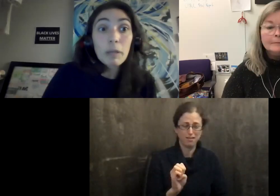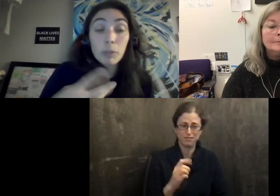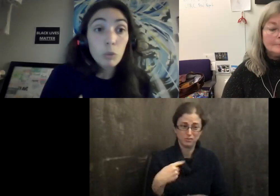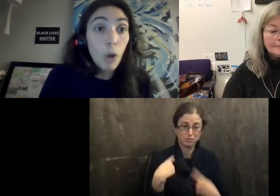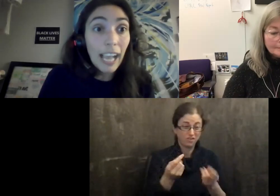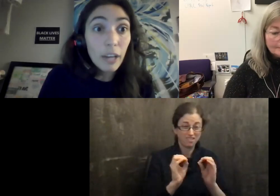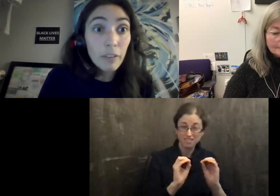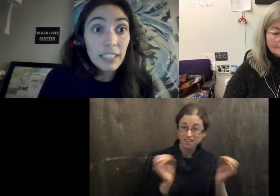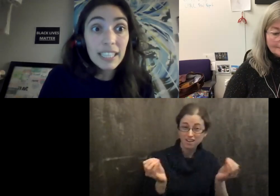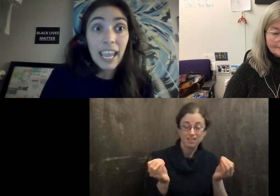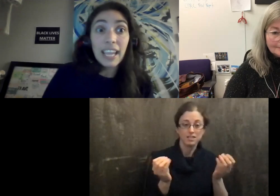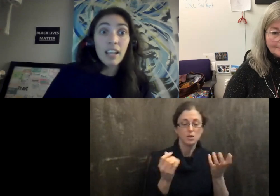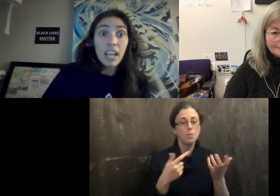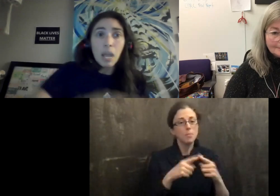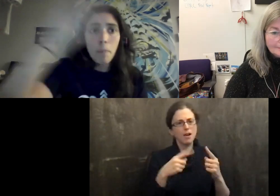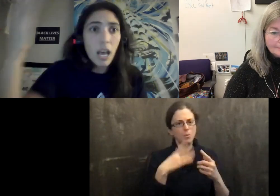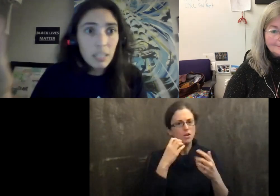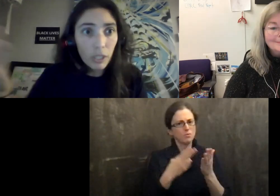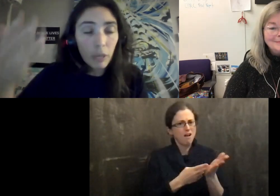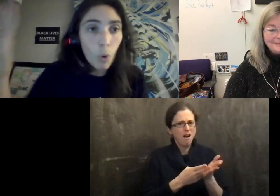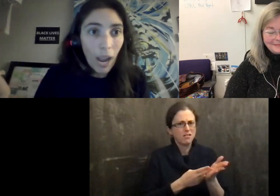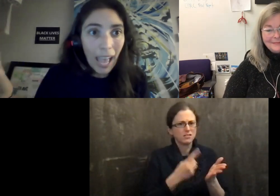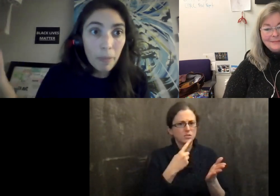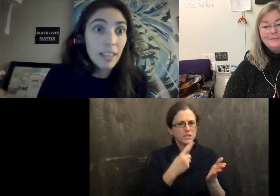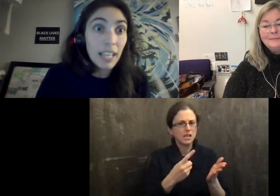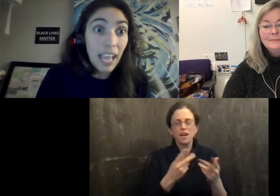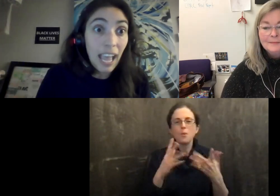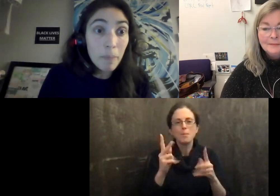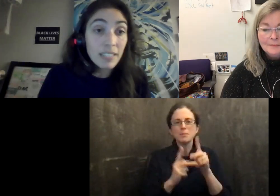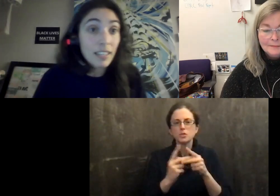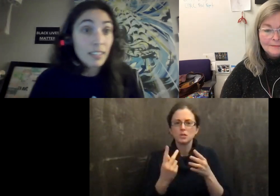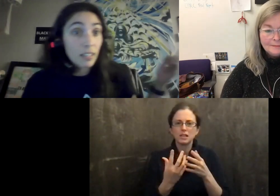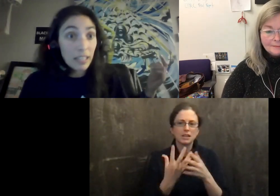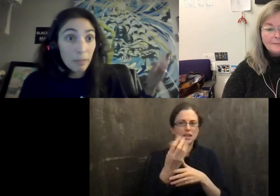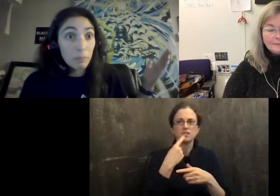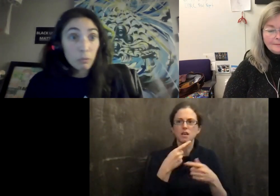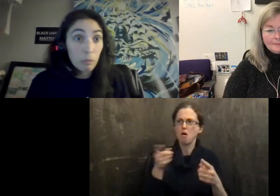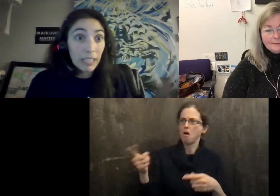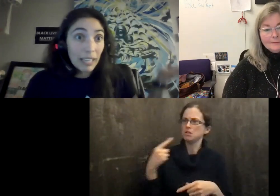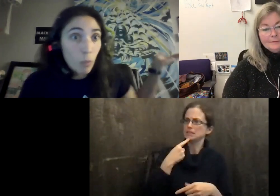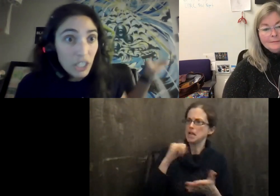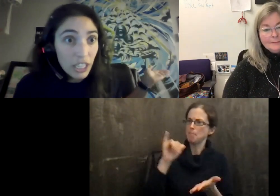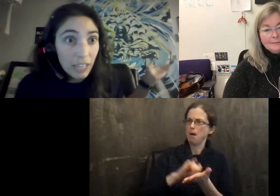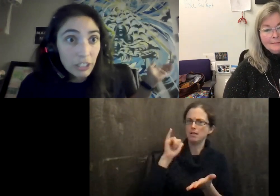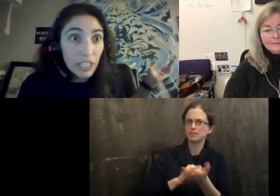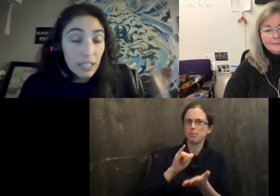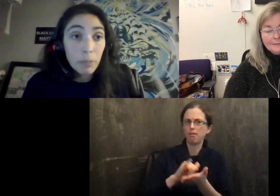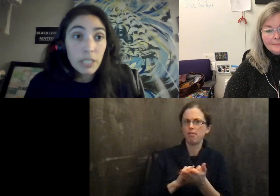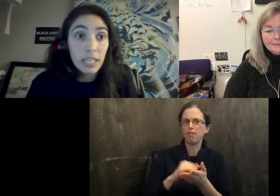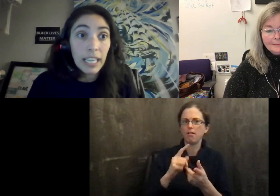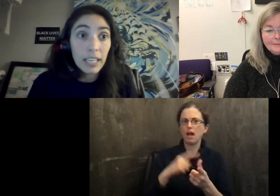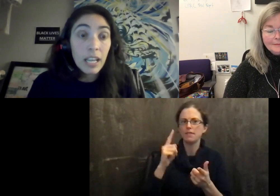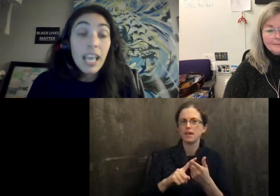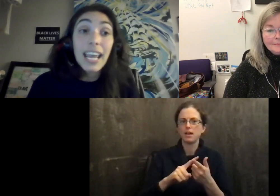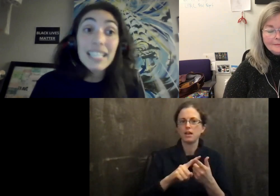want people to walk out of here saying, impossible, it won't happen, and then it happens, and then people will be like, why should I ever trust that